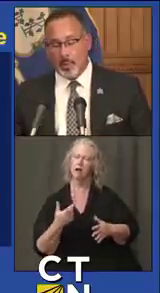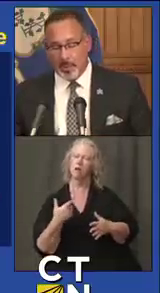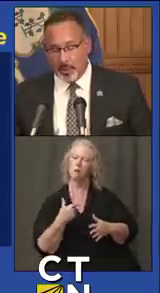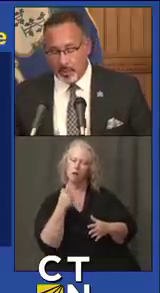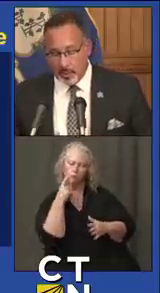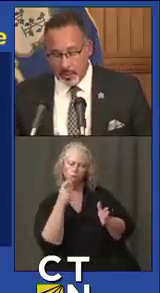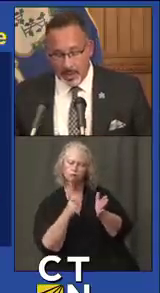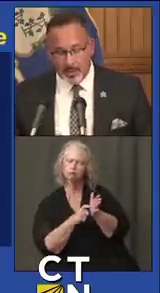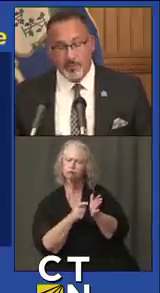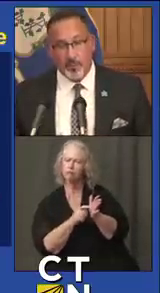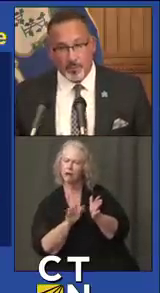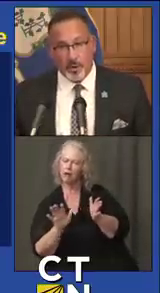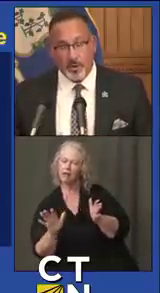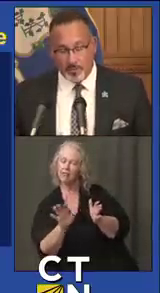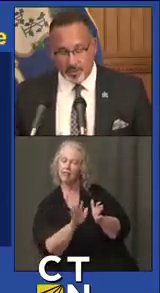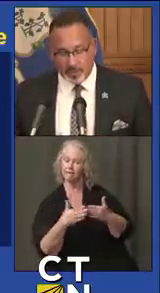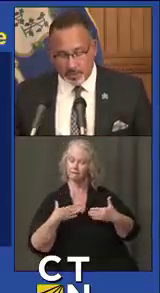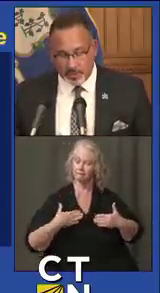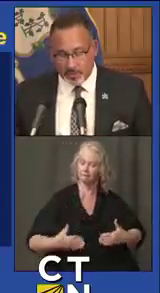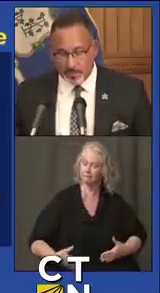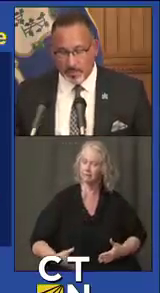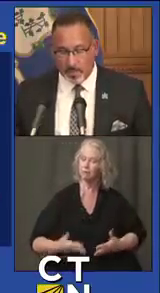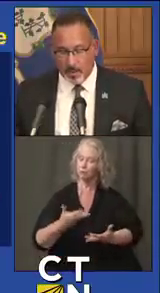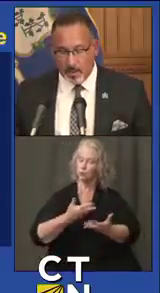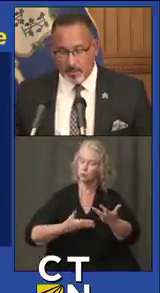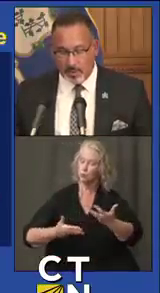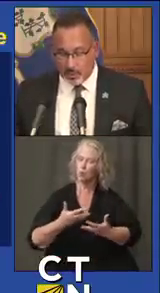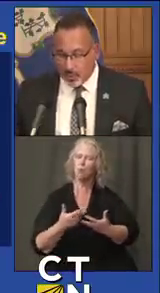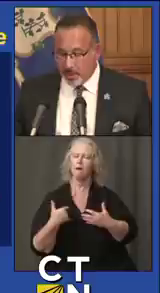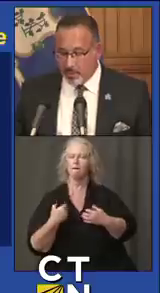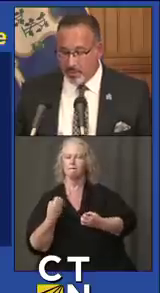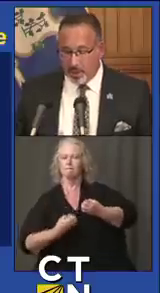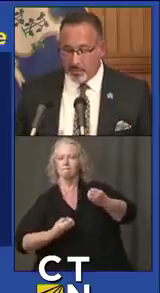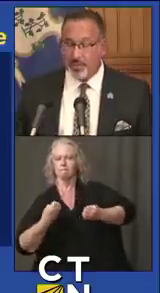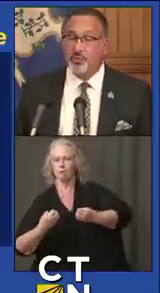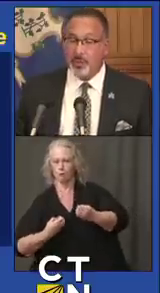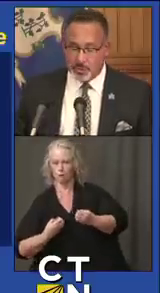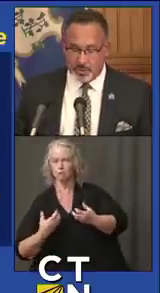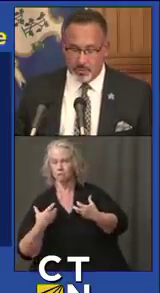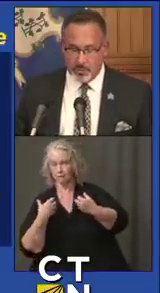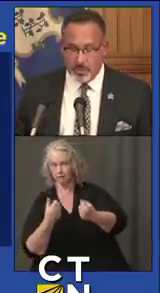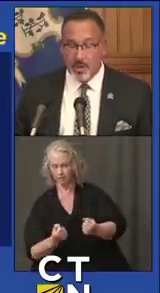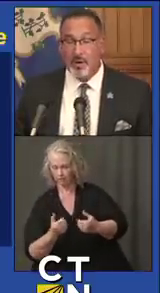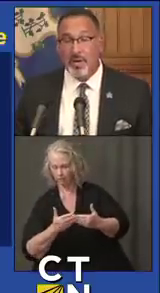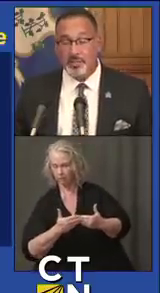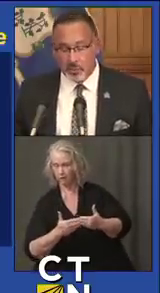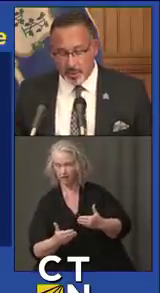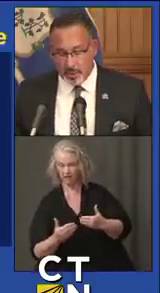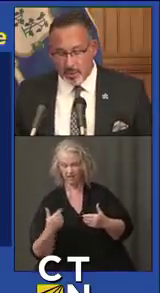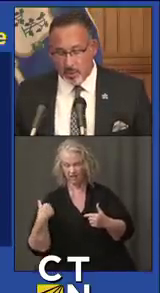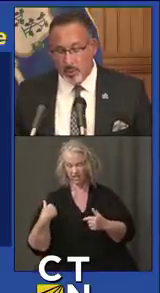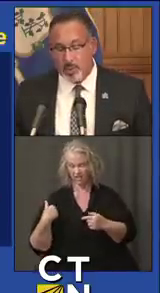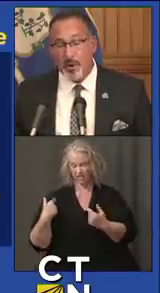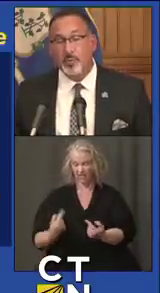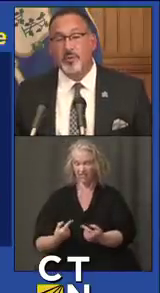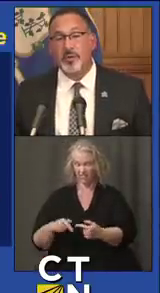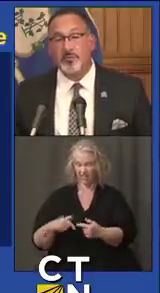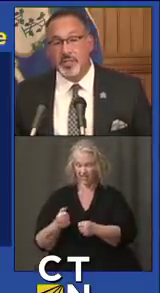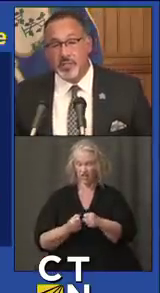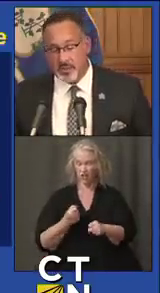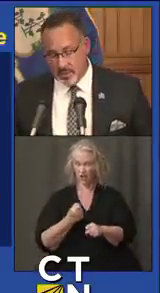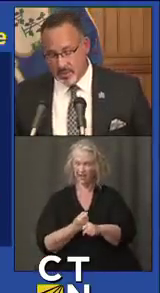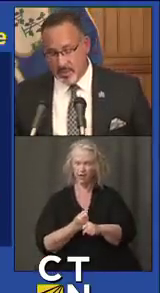academic well-being at the forefront of our decisions. This school year was marked with disruption. Next school year will be marked